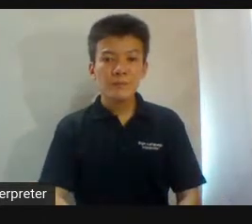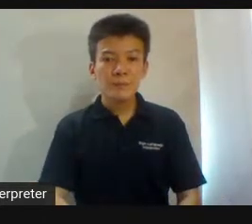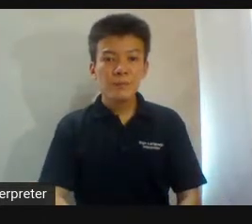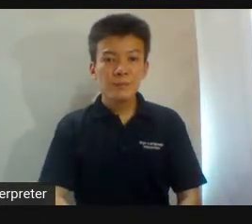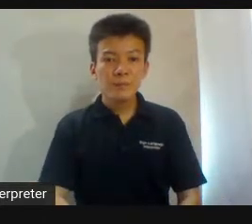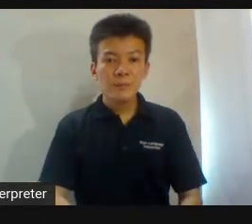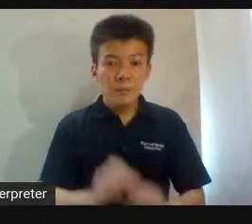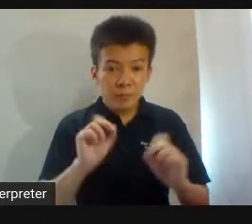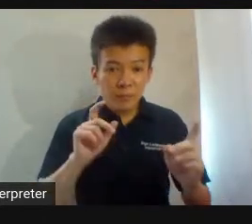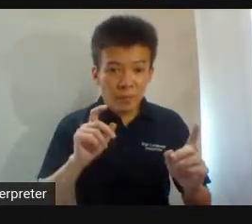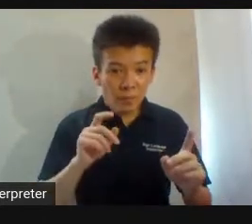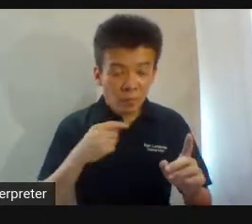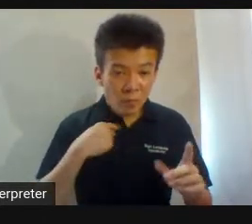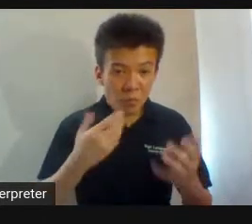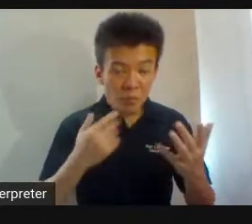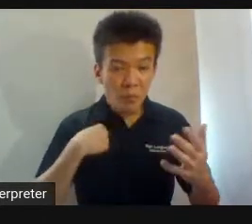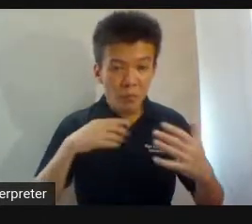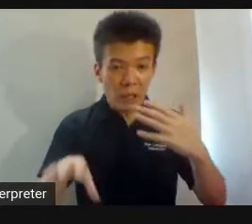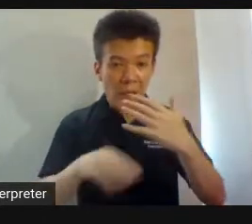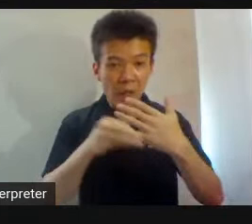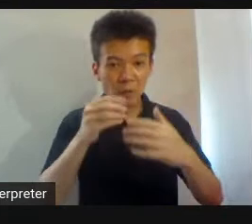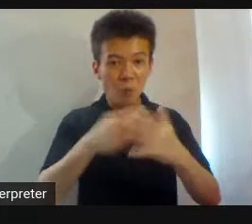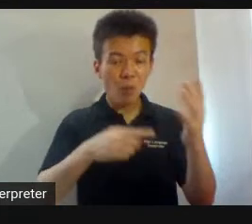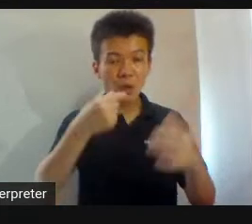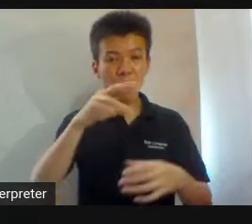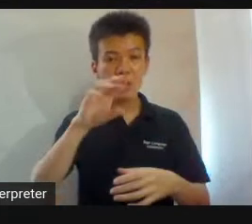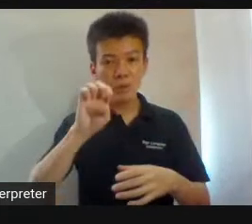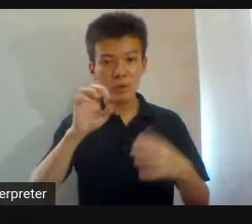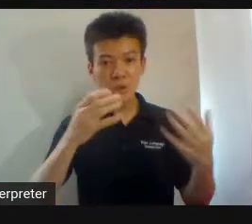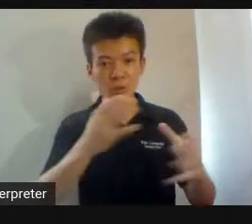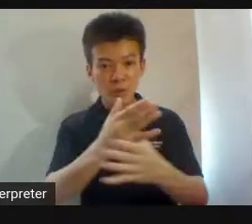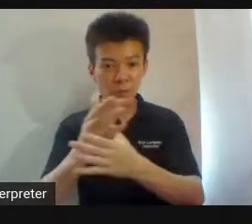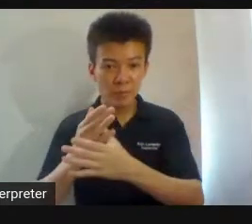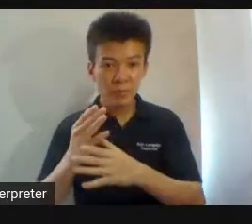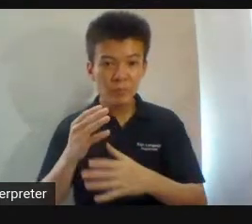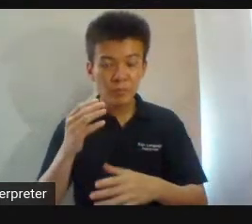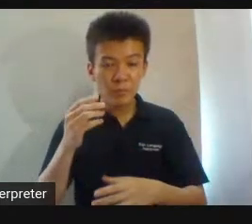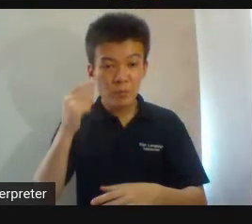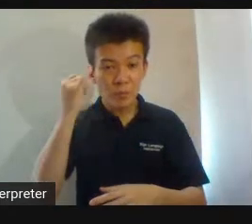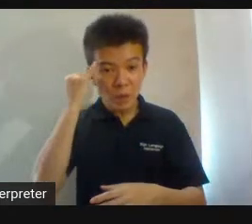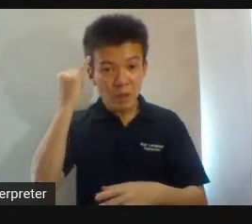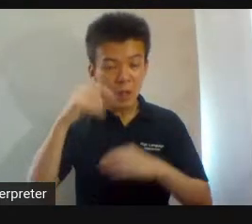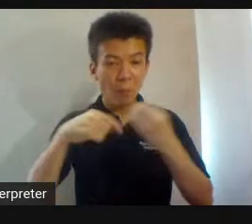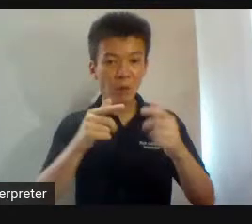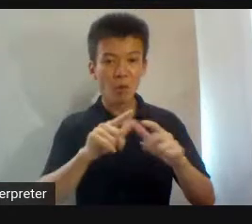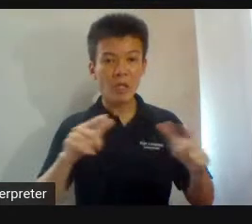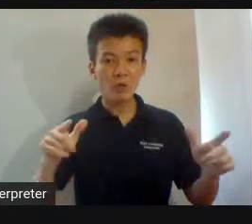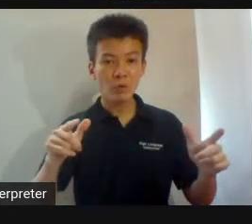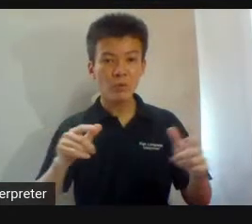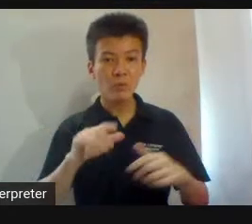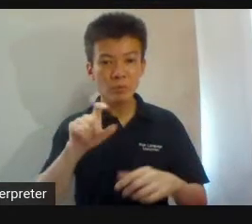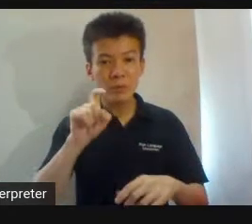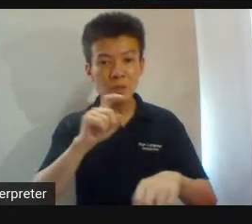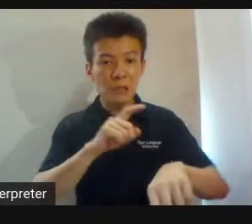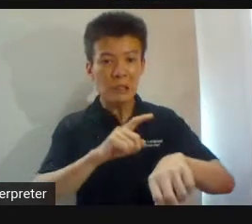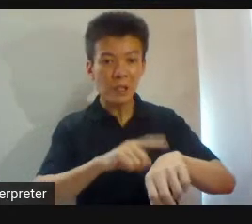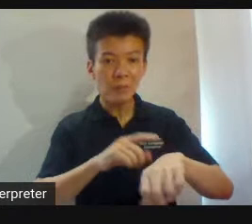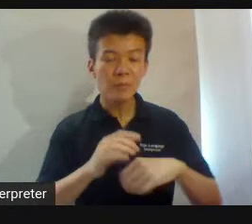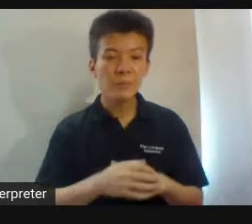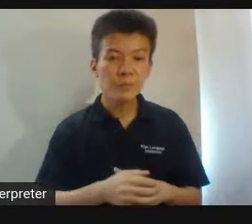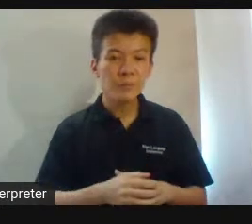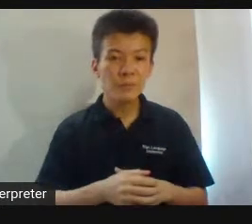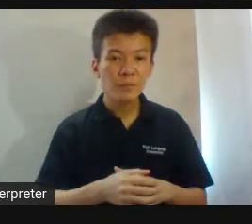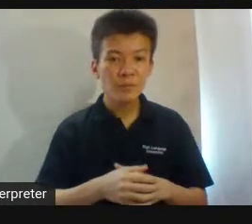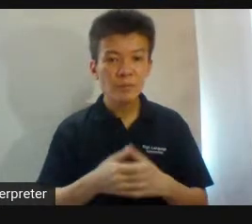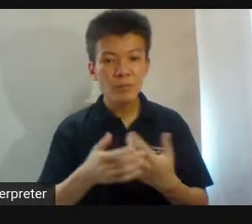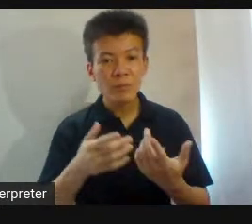Yeah. Actually, if I may just add on to what Grace has shared, I think the idea about language, it takes time to be able to work